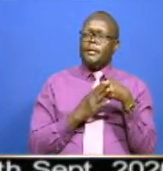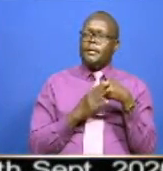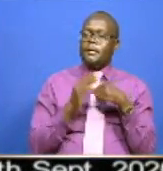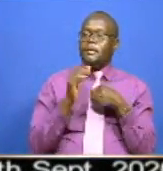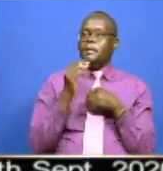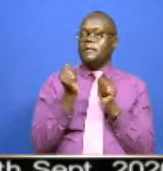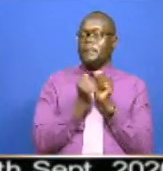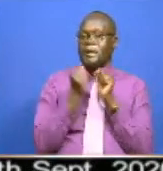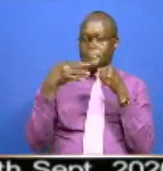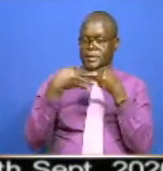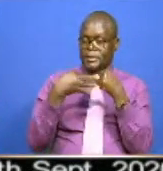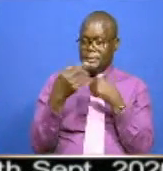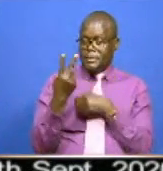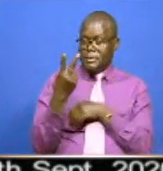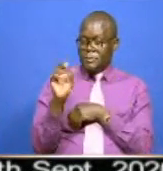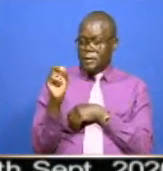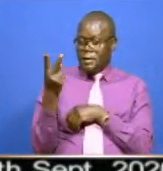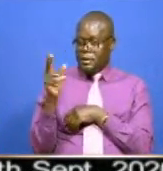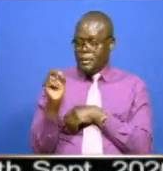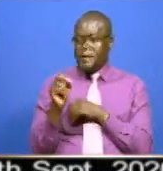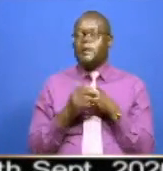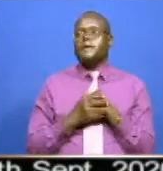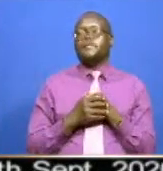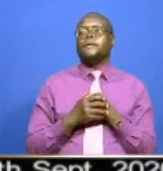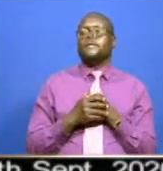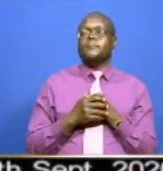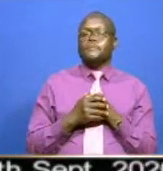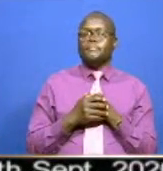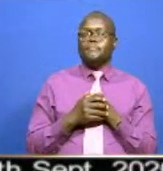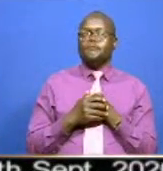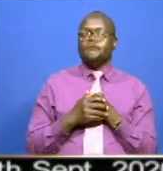18th, 2020, with